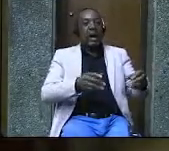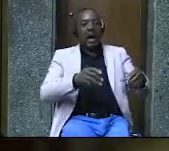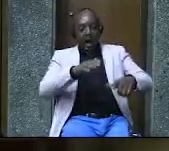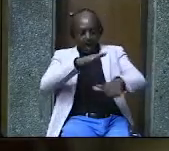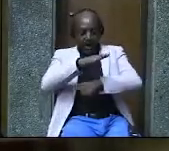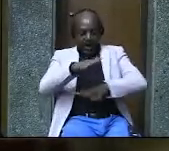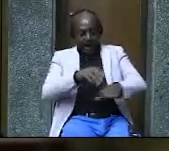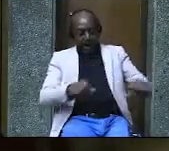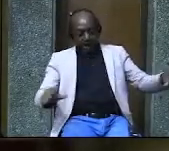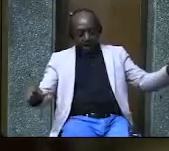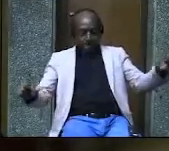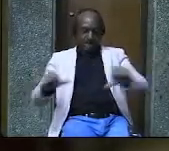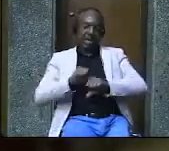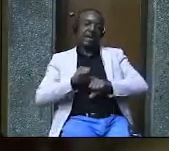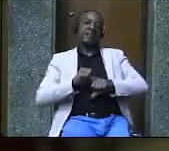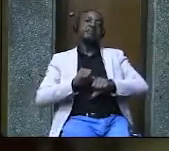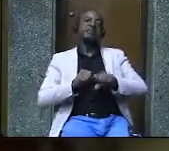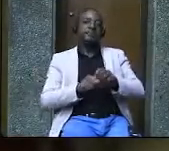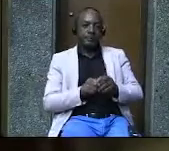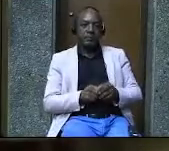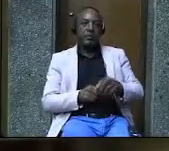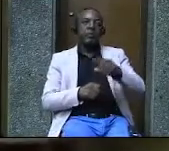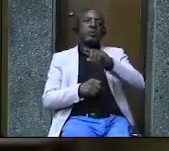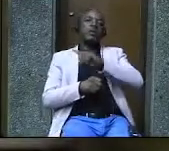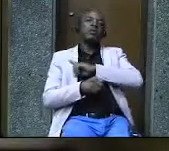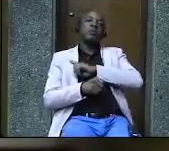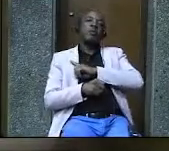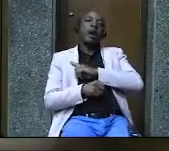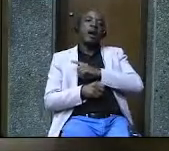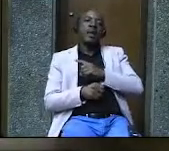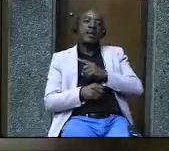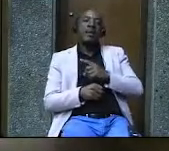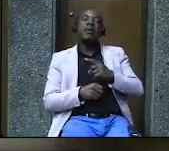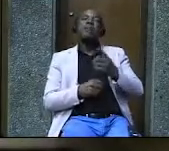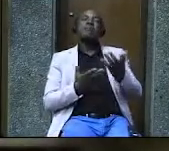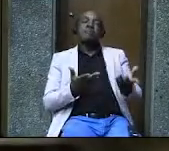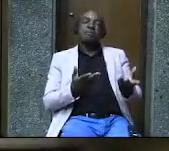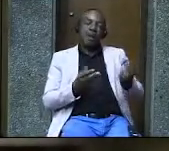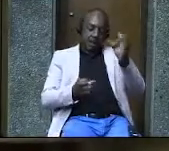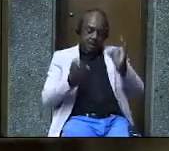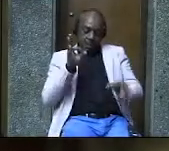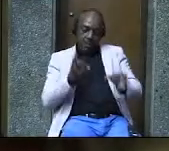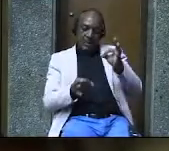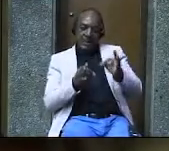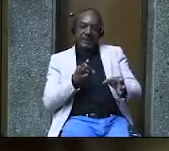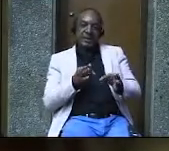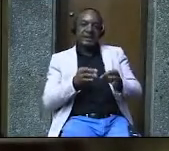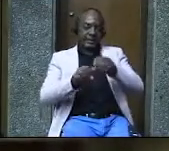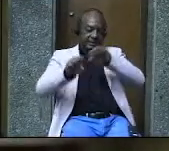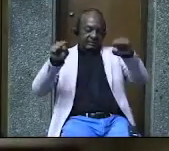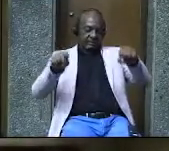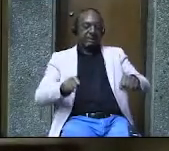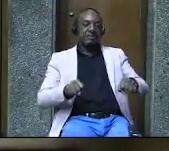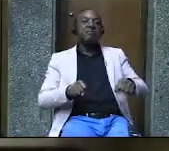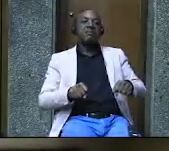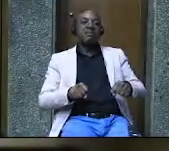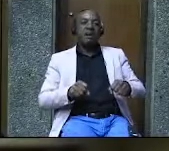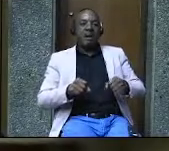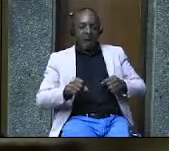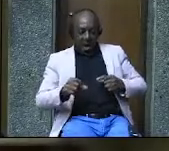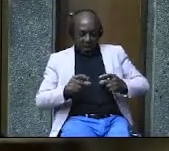being administrated by the political system, where you find